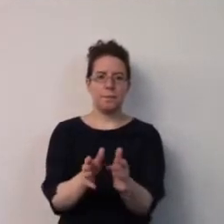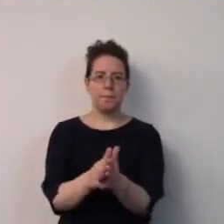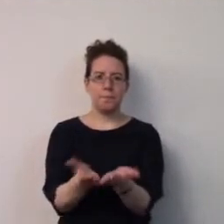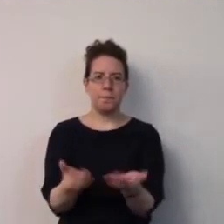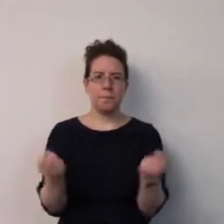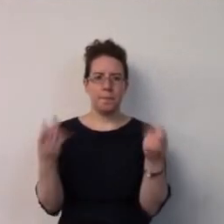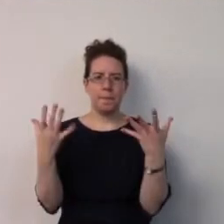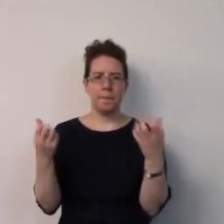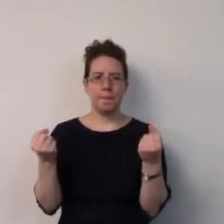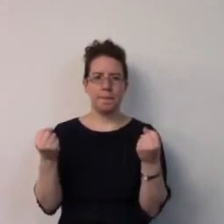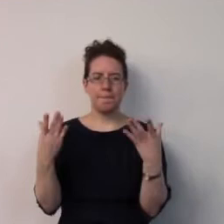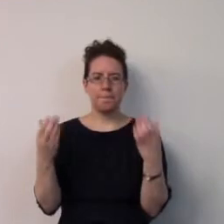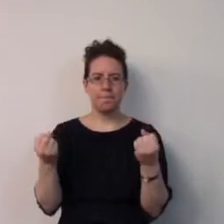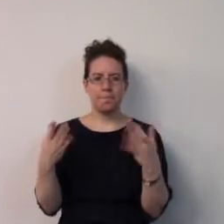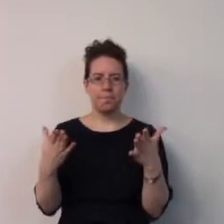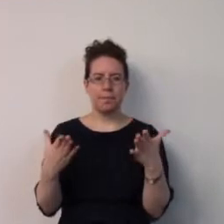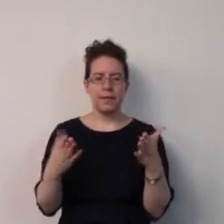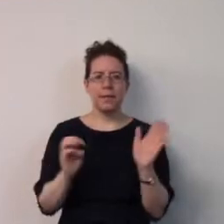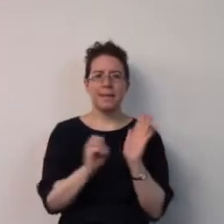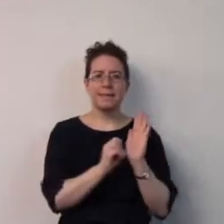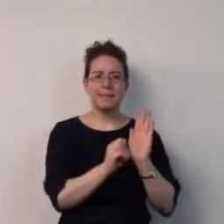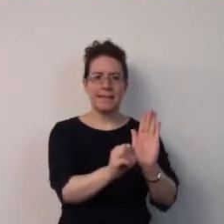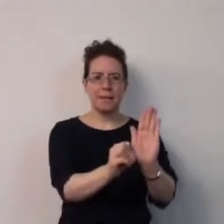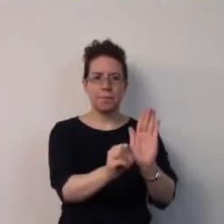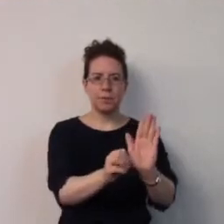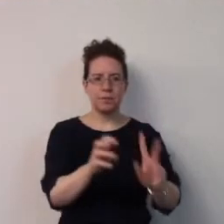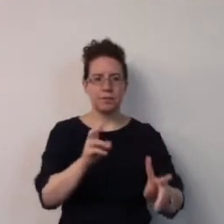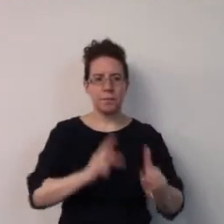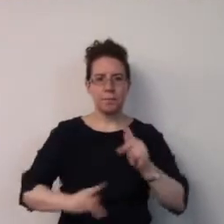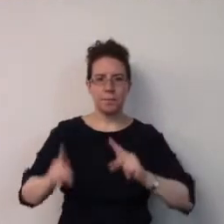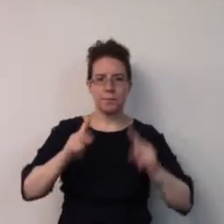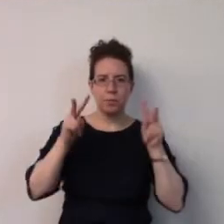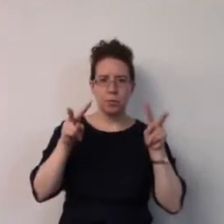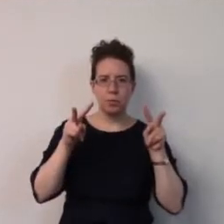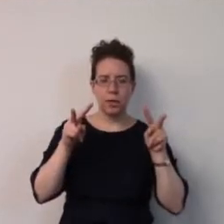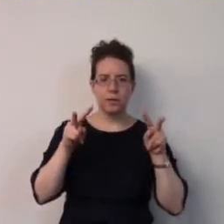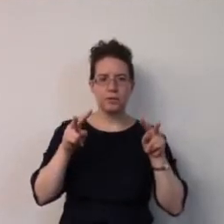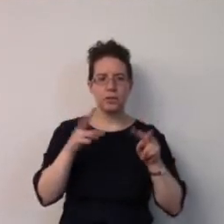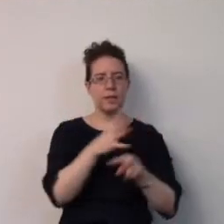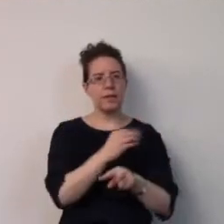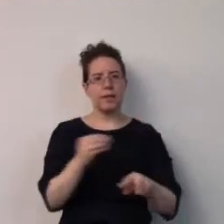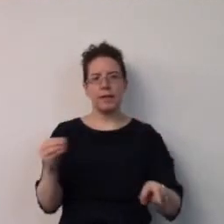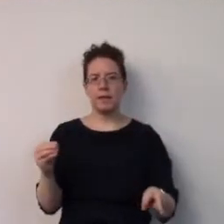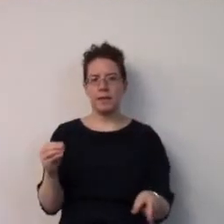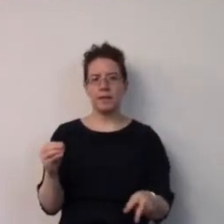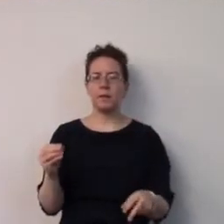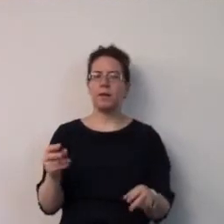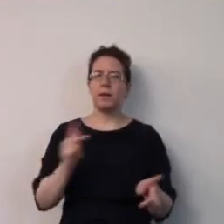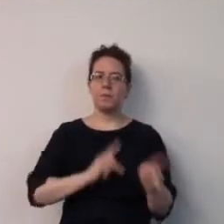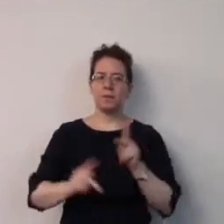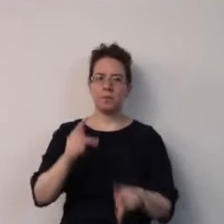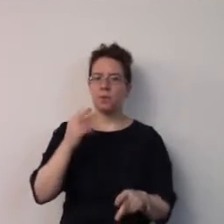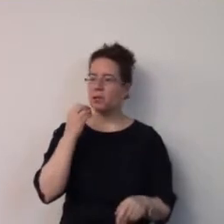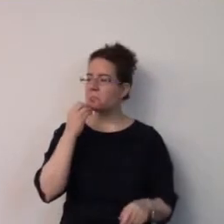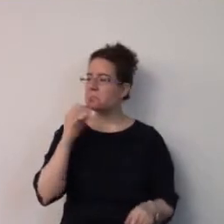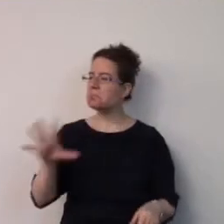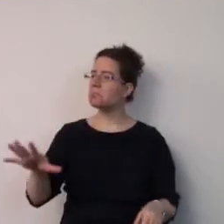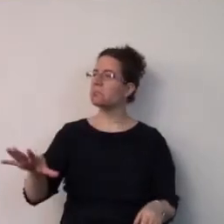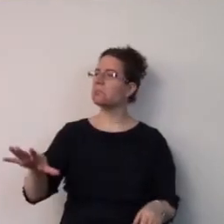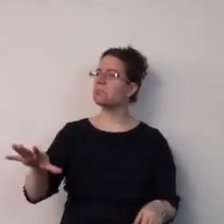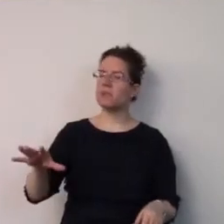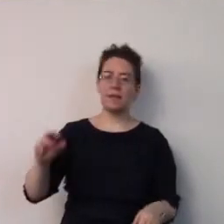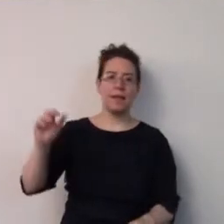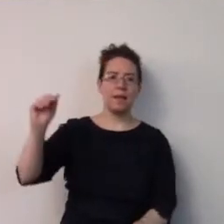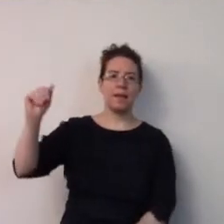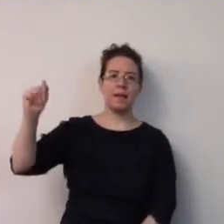hath forsaken the apostle, having loved this present world. Ananias and Sapphira. Uh-huh.